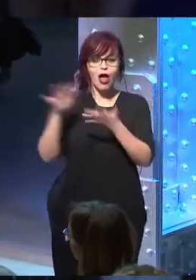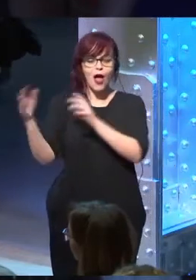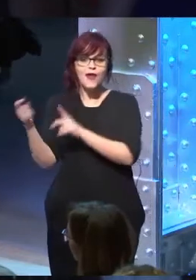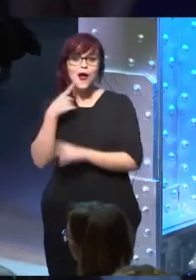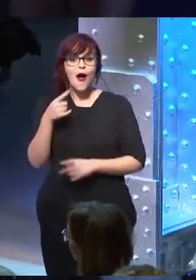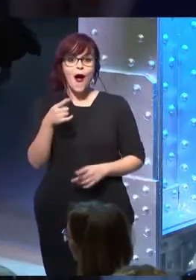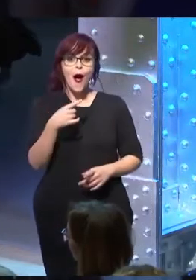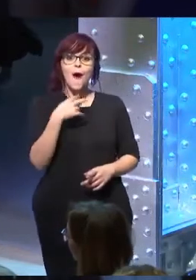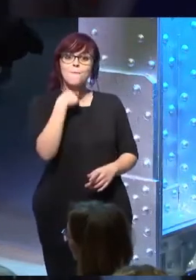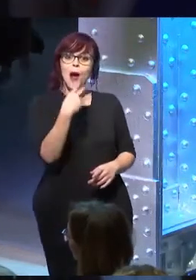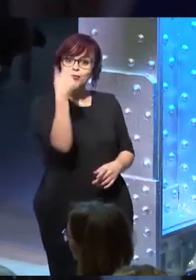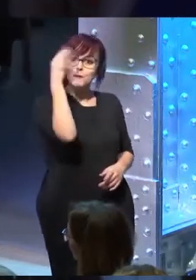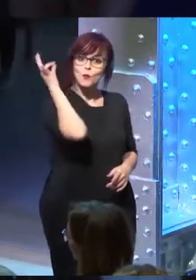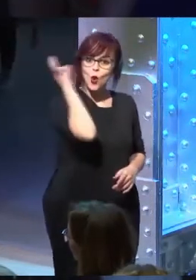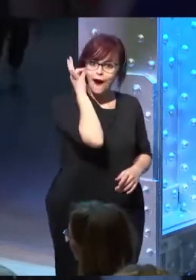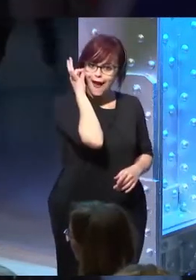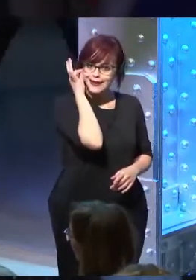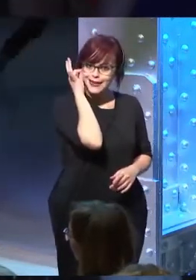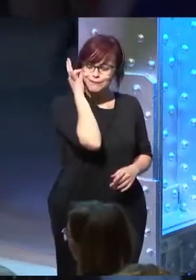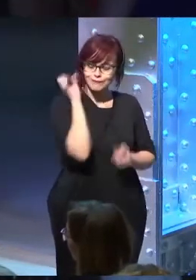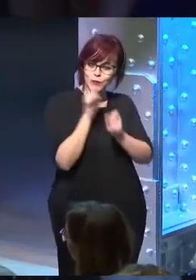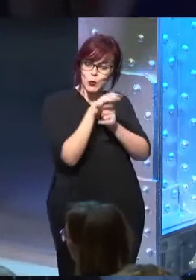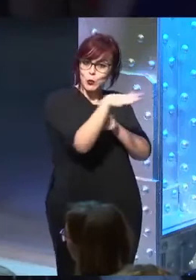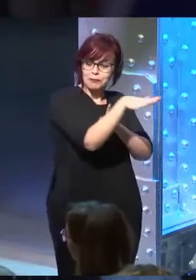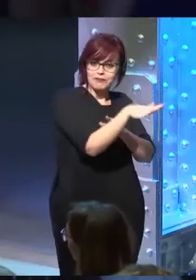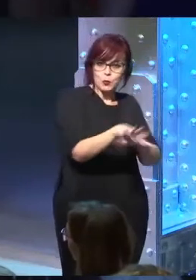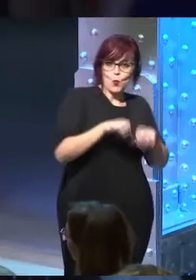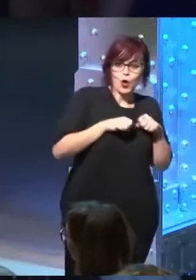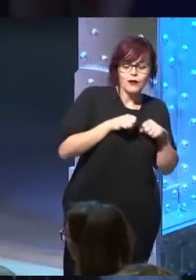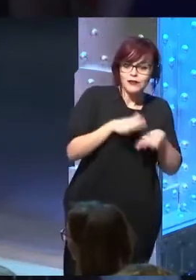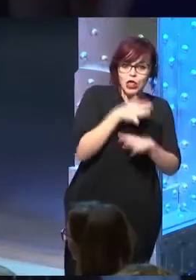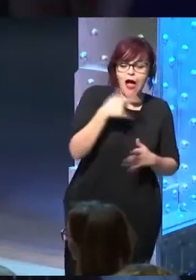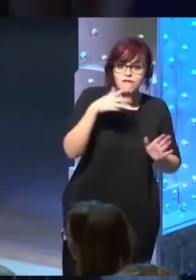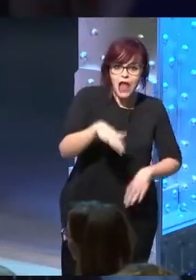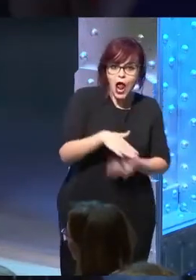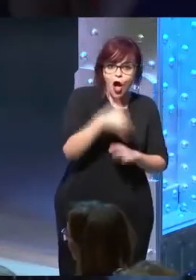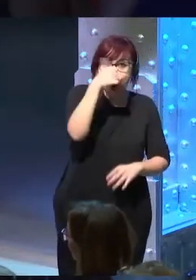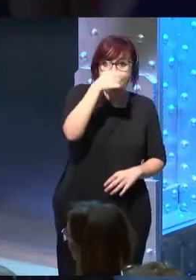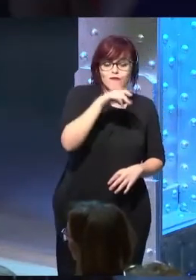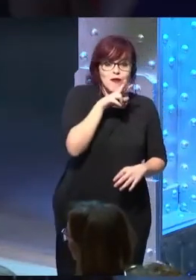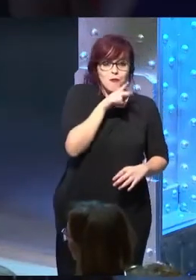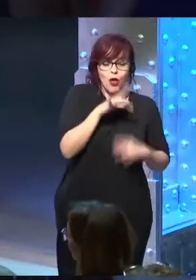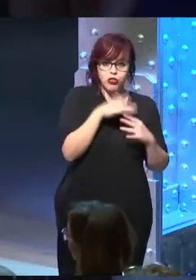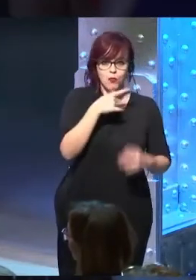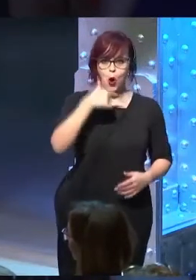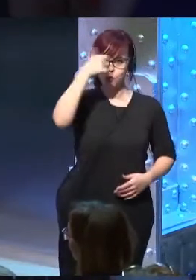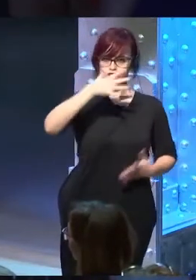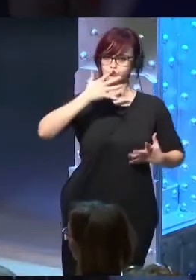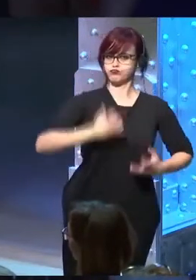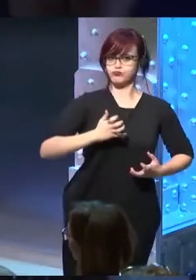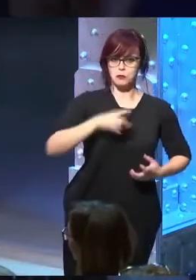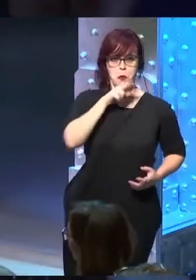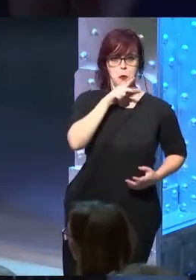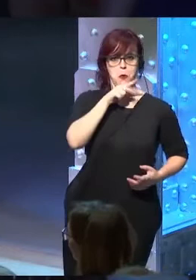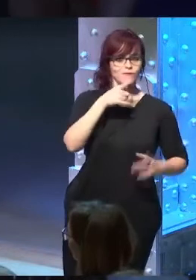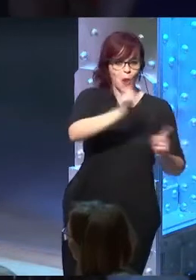whether child or adult, could say anything in a manly way. Would not that seem